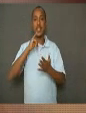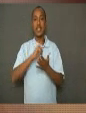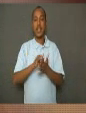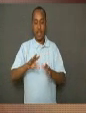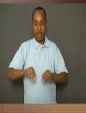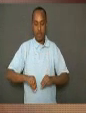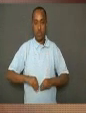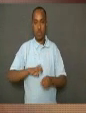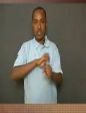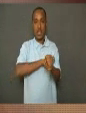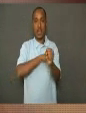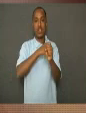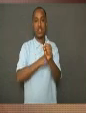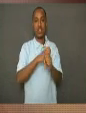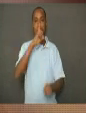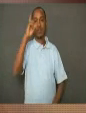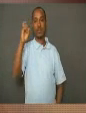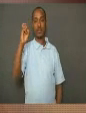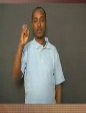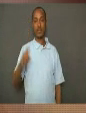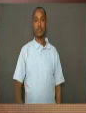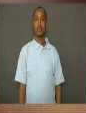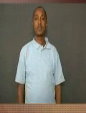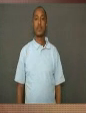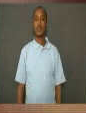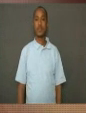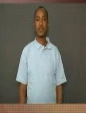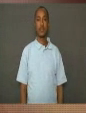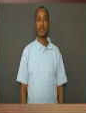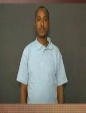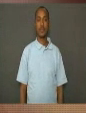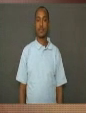that absorb energy?